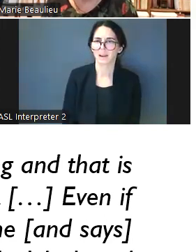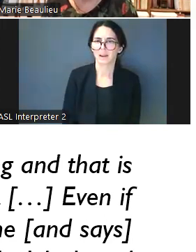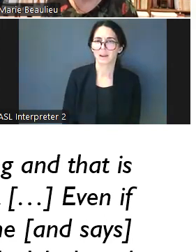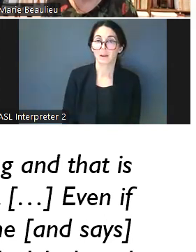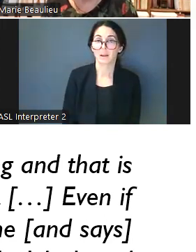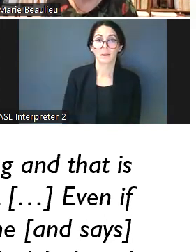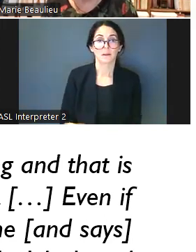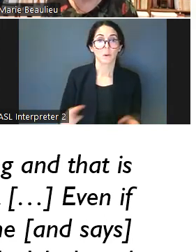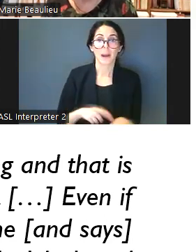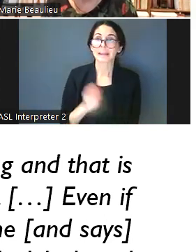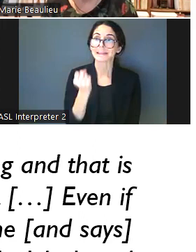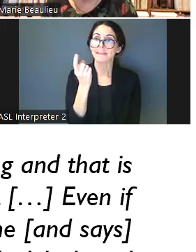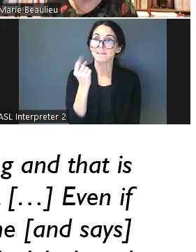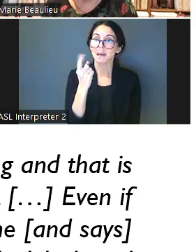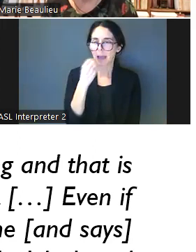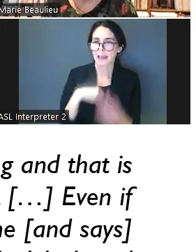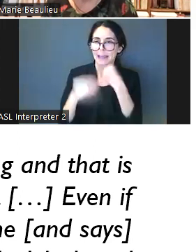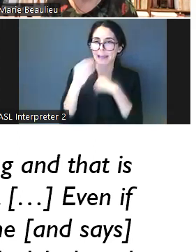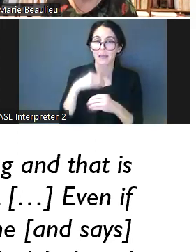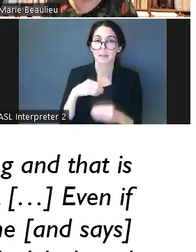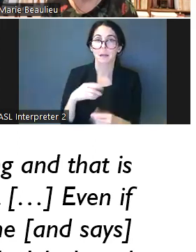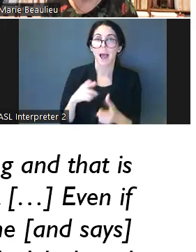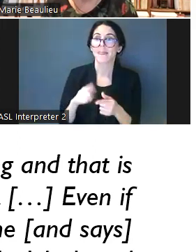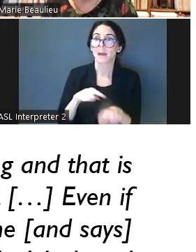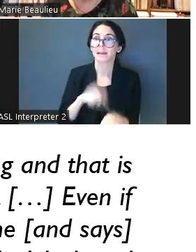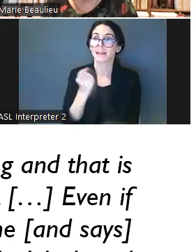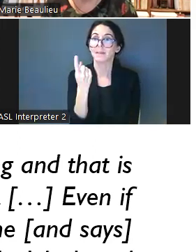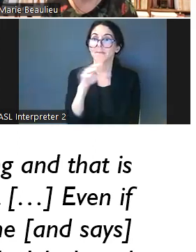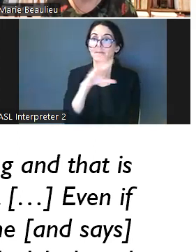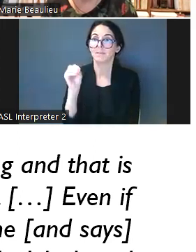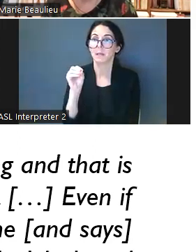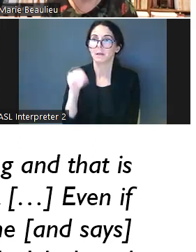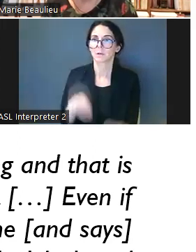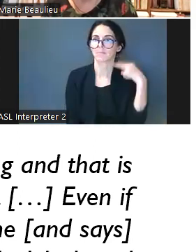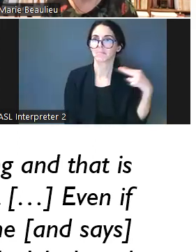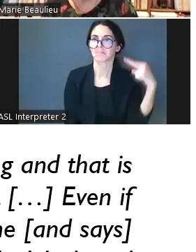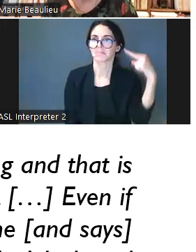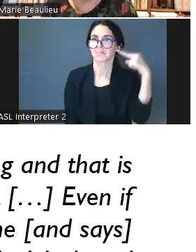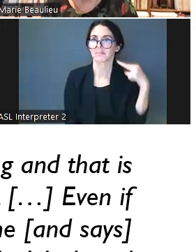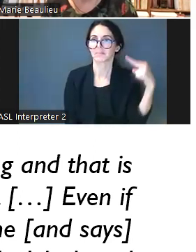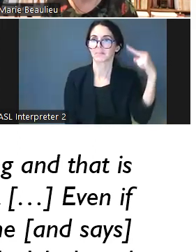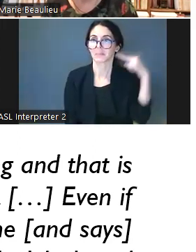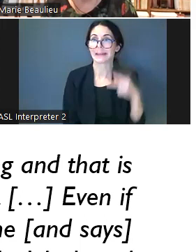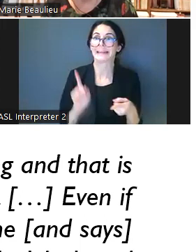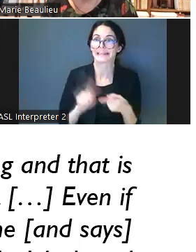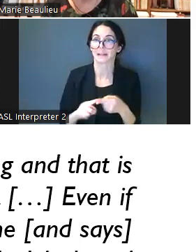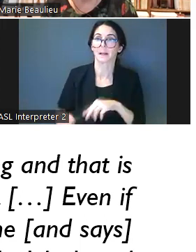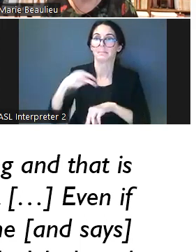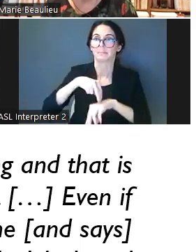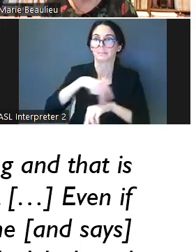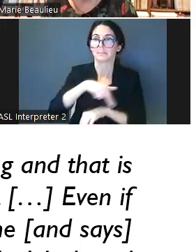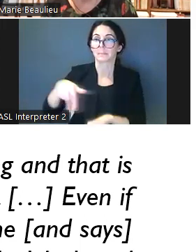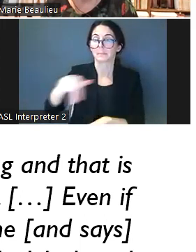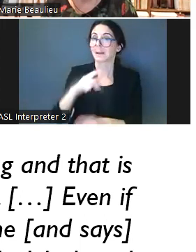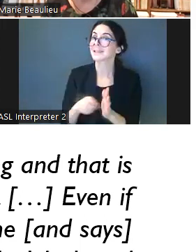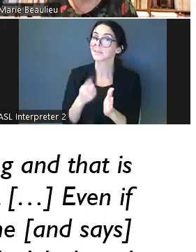o'clock and she arrives at 11:45 or 50 and she will stand there until I get up from the chair. Sometimes I have not got up from the chair